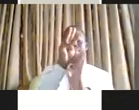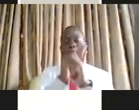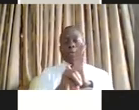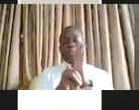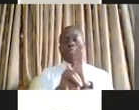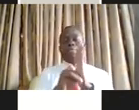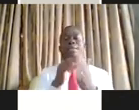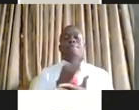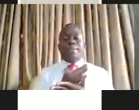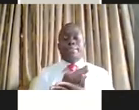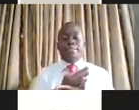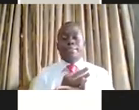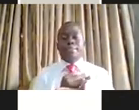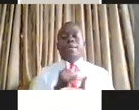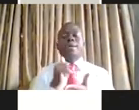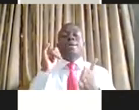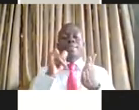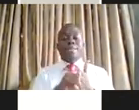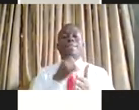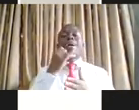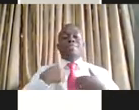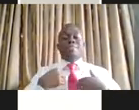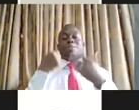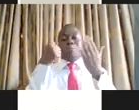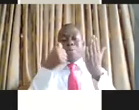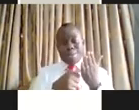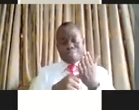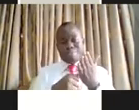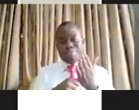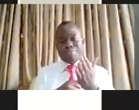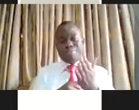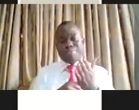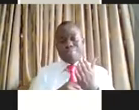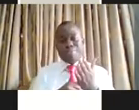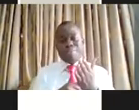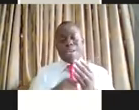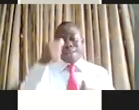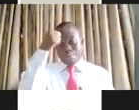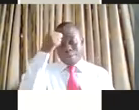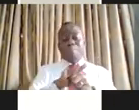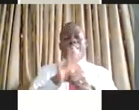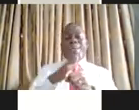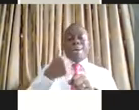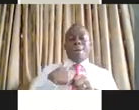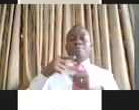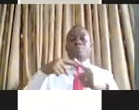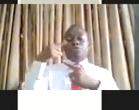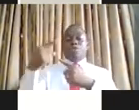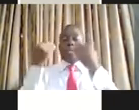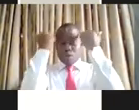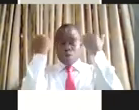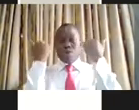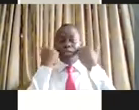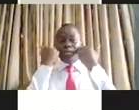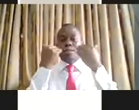know most of us in civil society have been through the courts over these issues of CDF